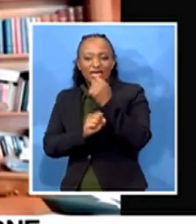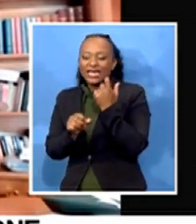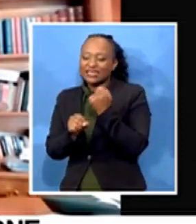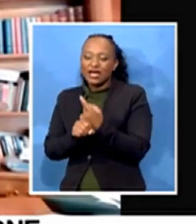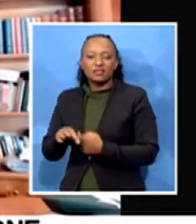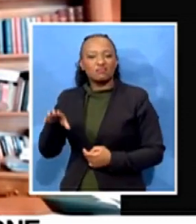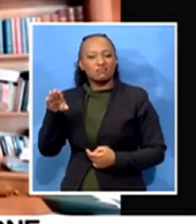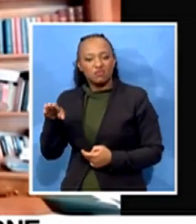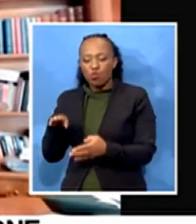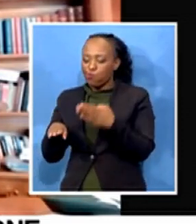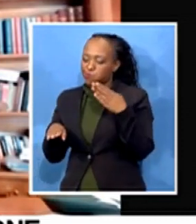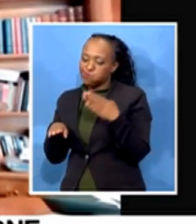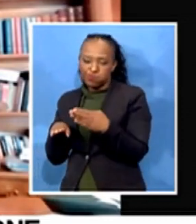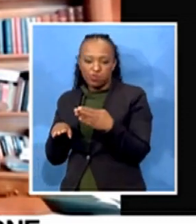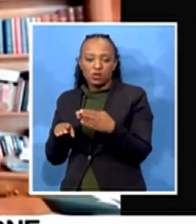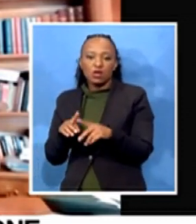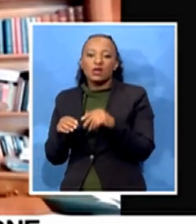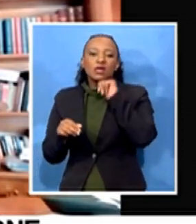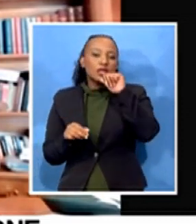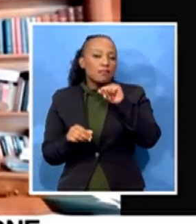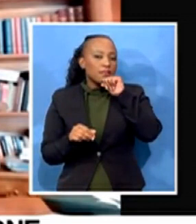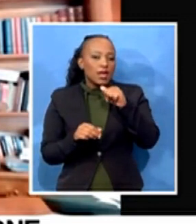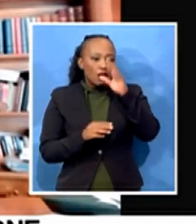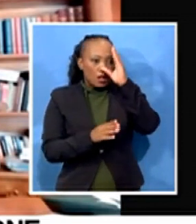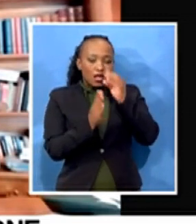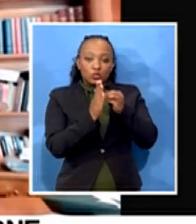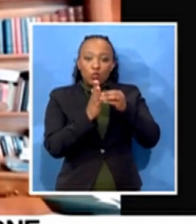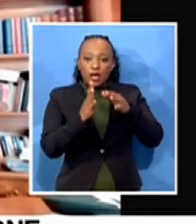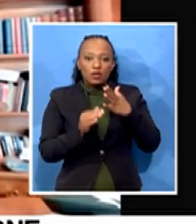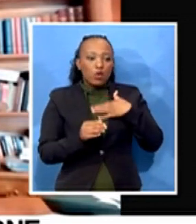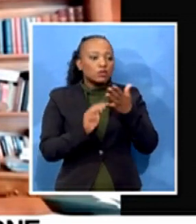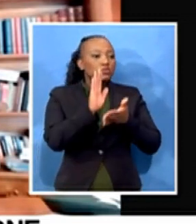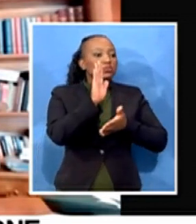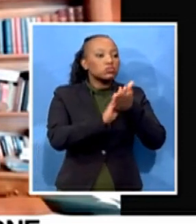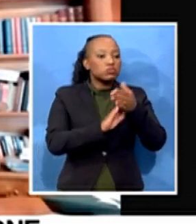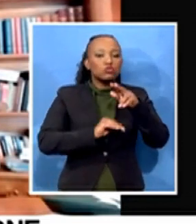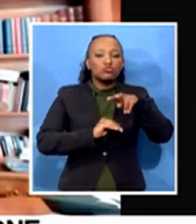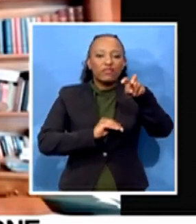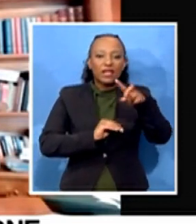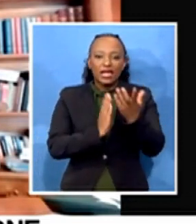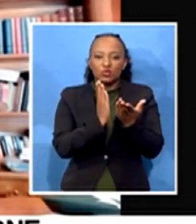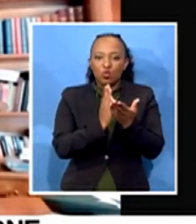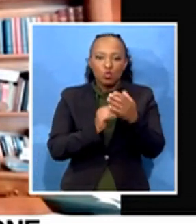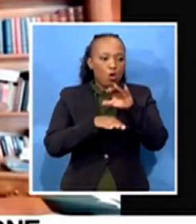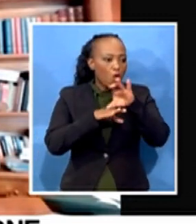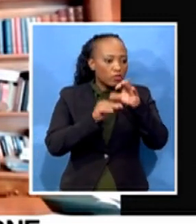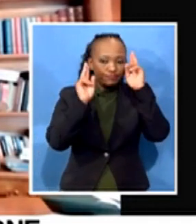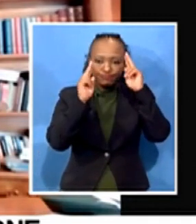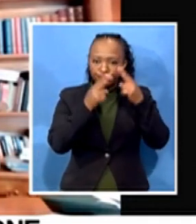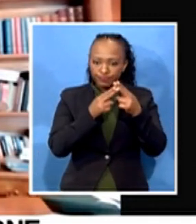is a learner who needs to go to school or college or university, you provide the